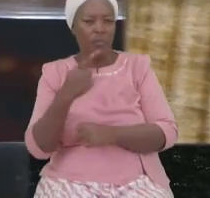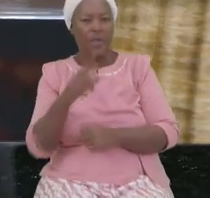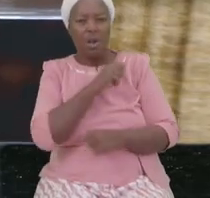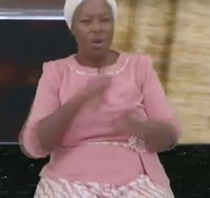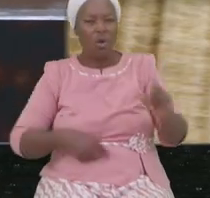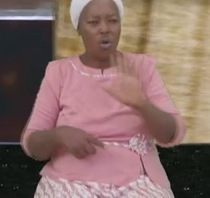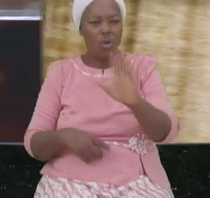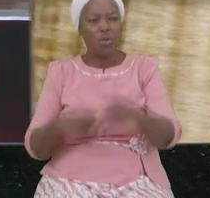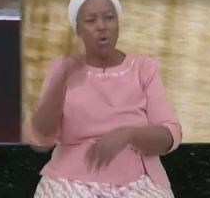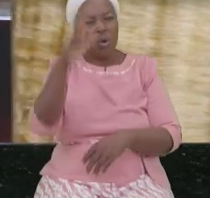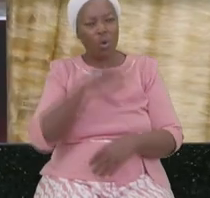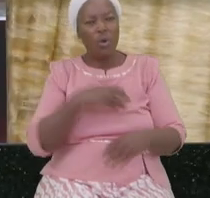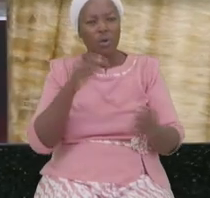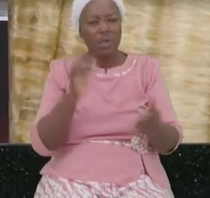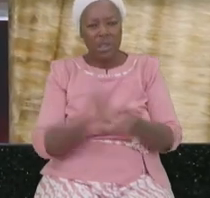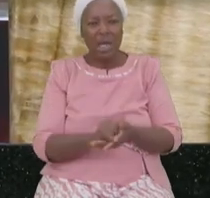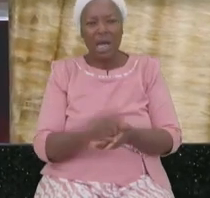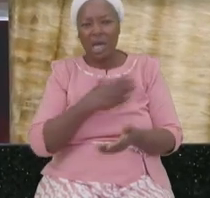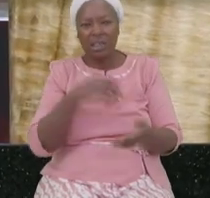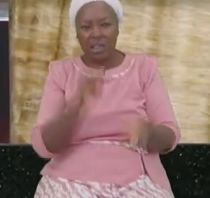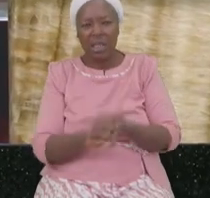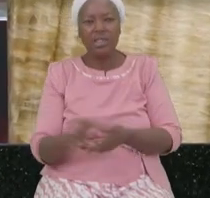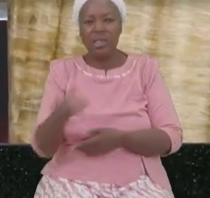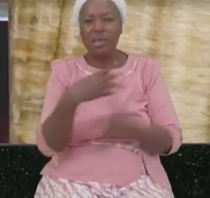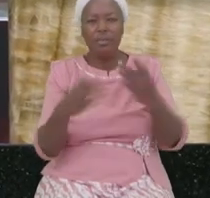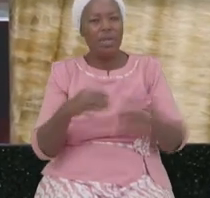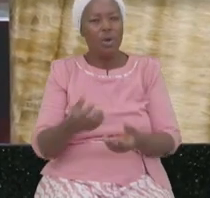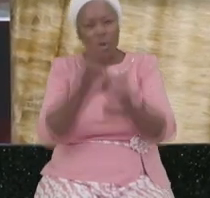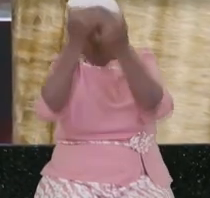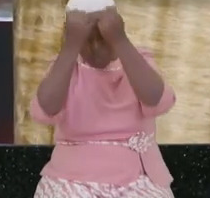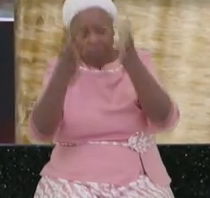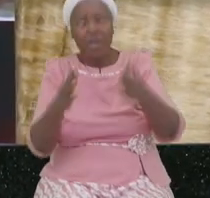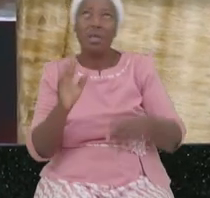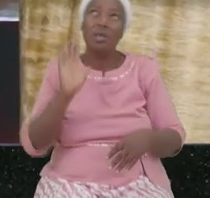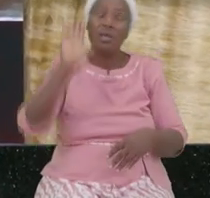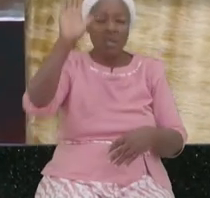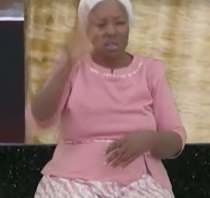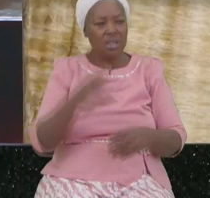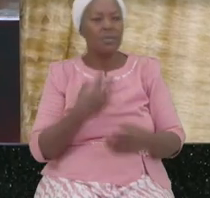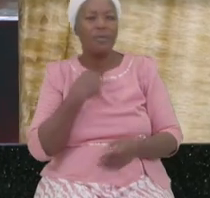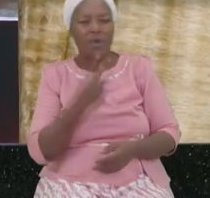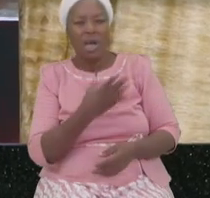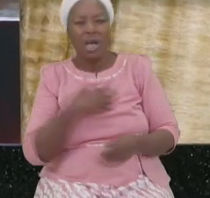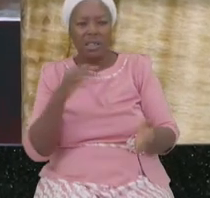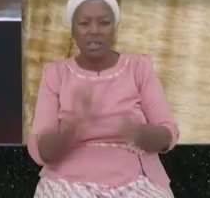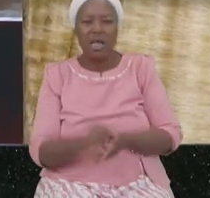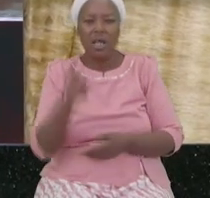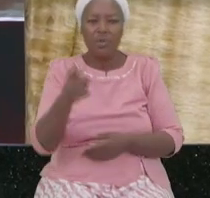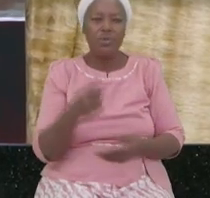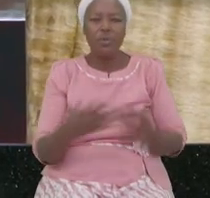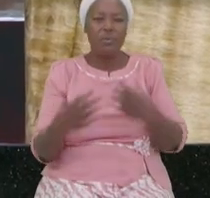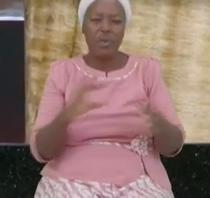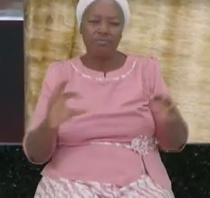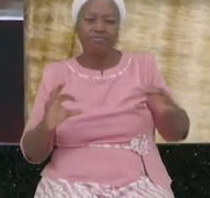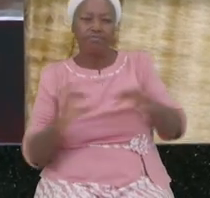and then that thou mayest obey his voice, and that thou mayest cleave